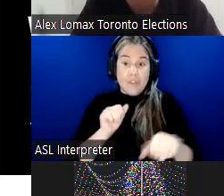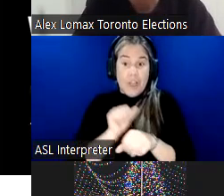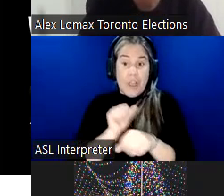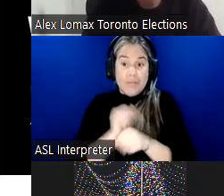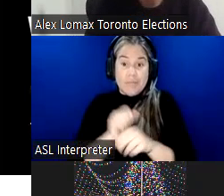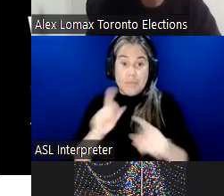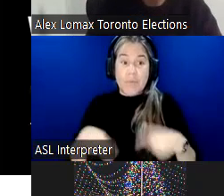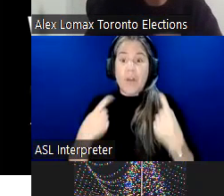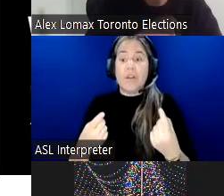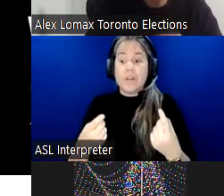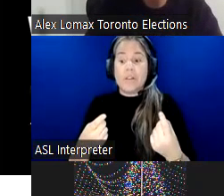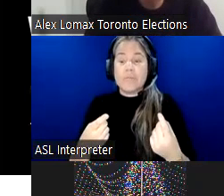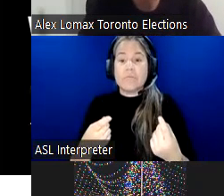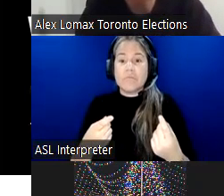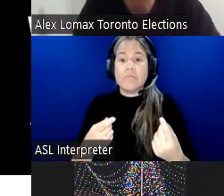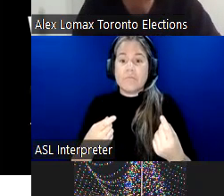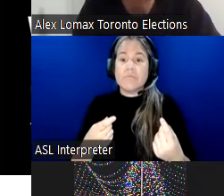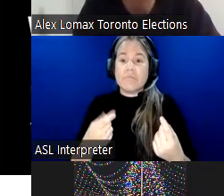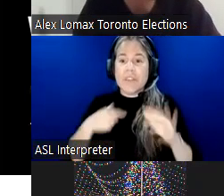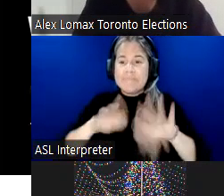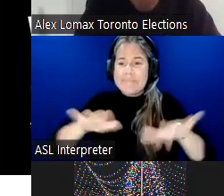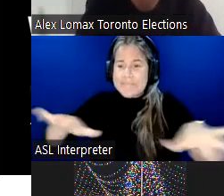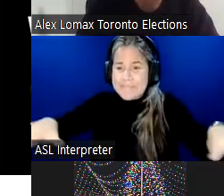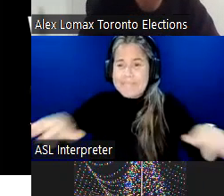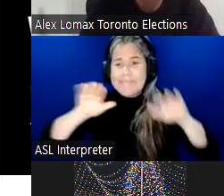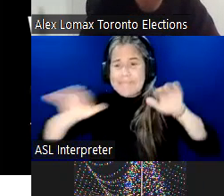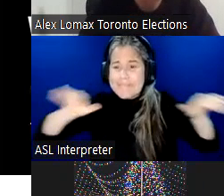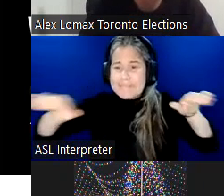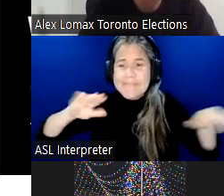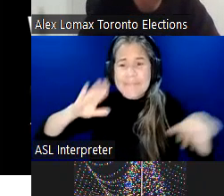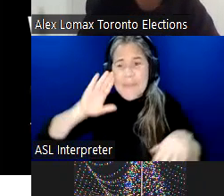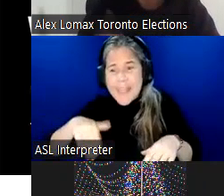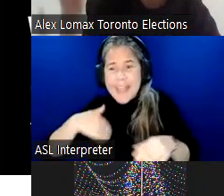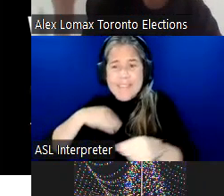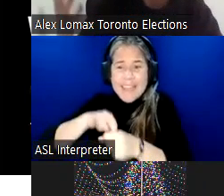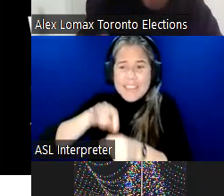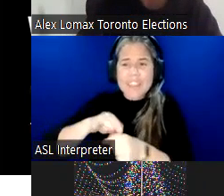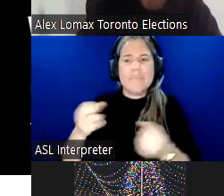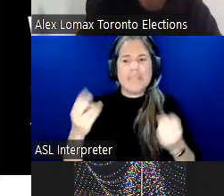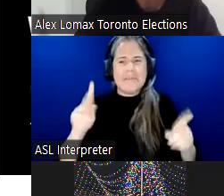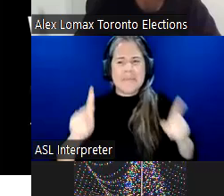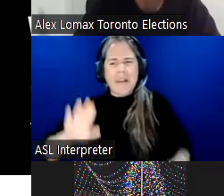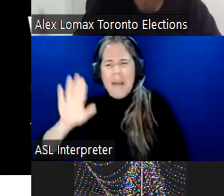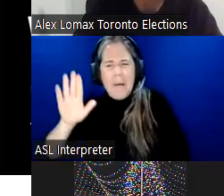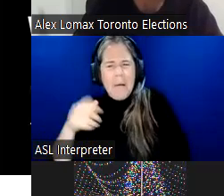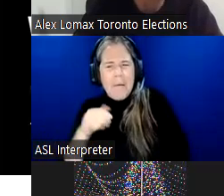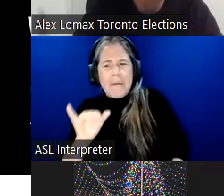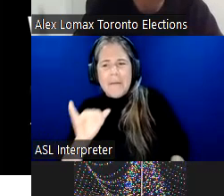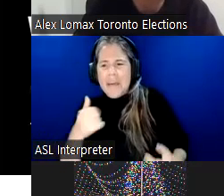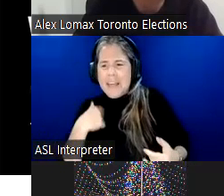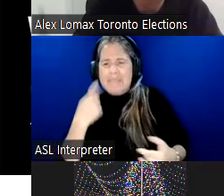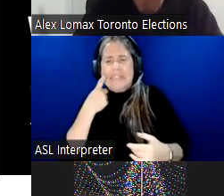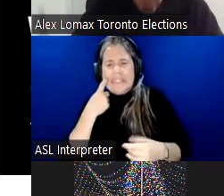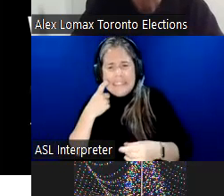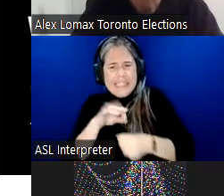been, did you know there's an election coming? Is there? Didn't we just have one? Has been pretty much most of the